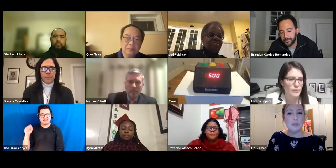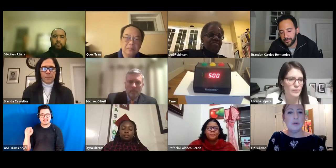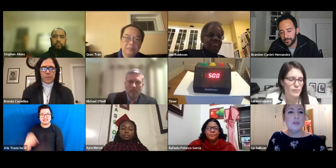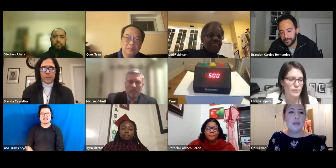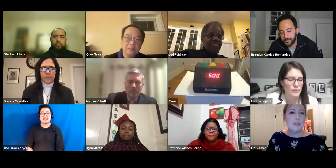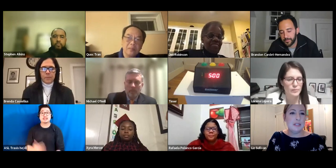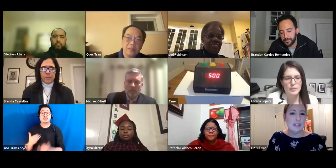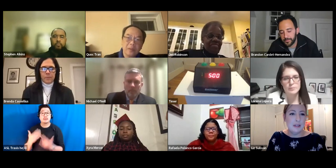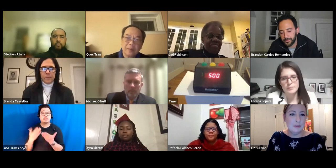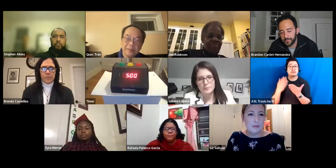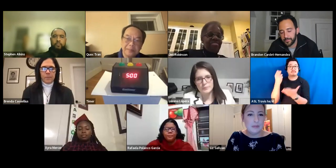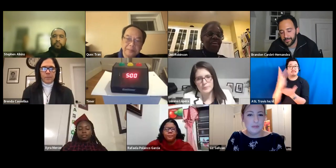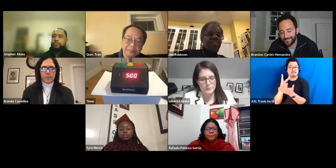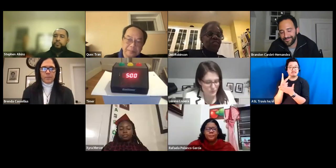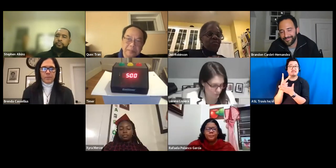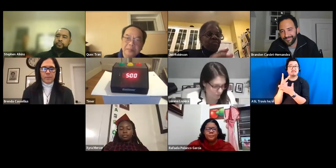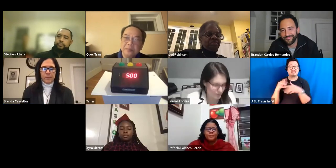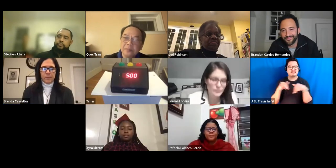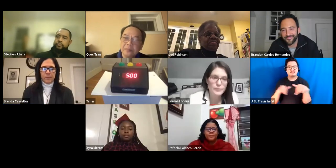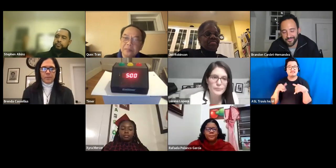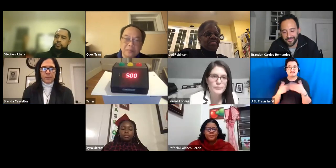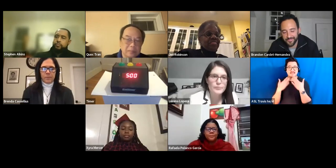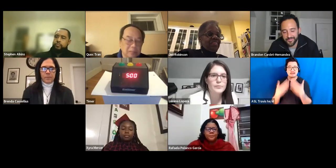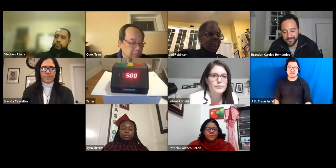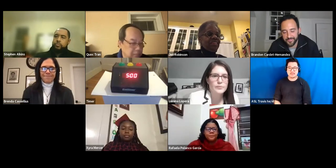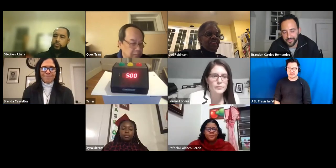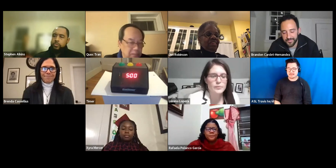emotion is approved unanimously thank you